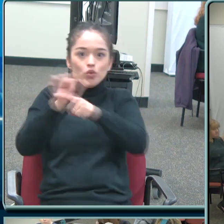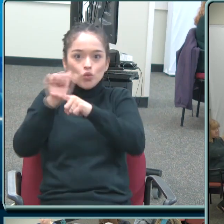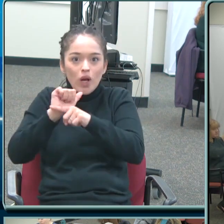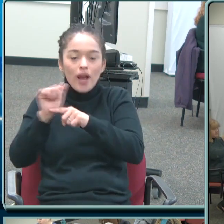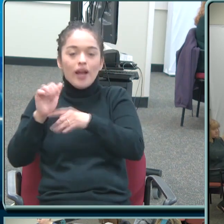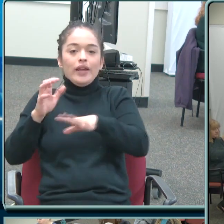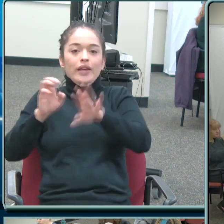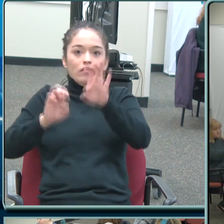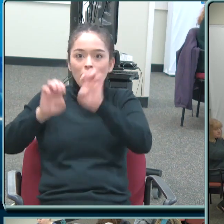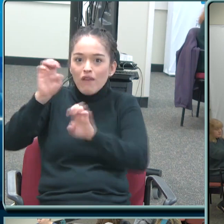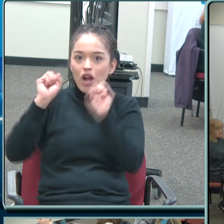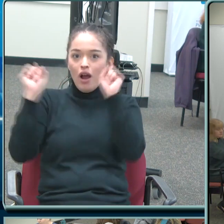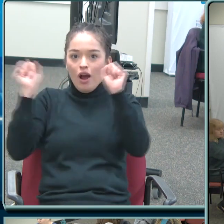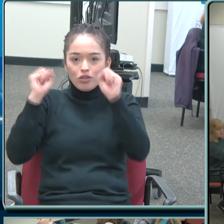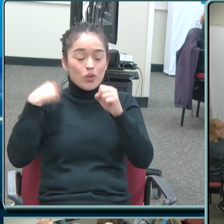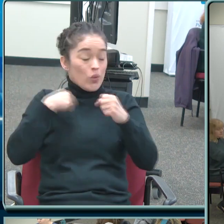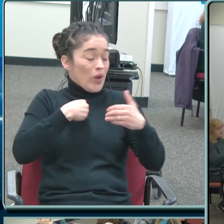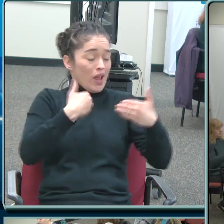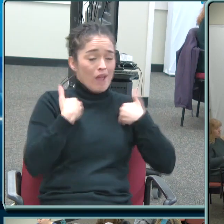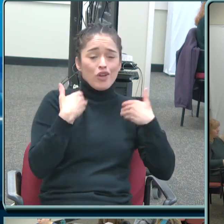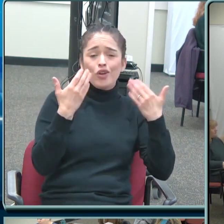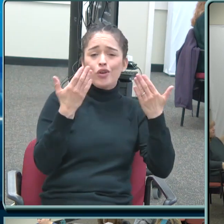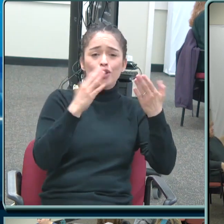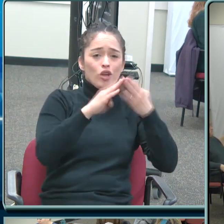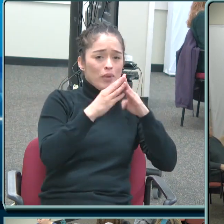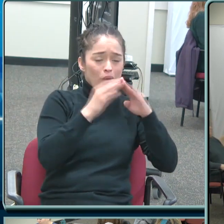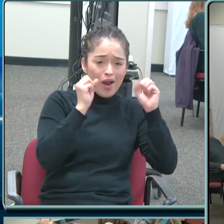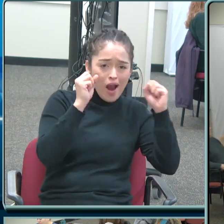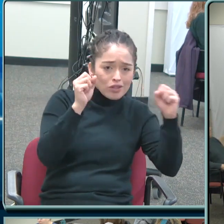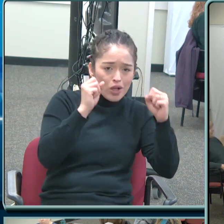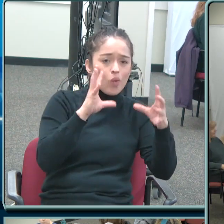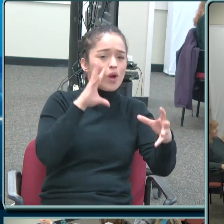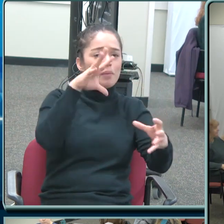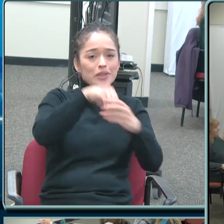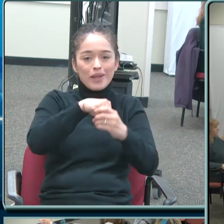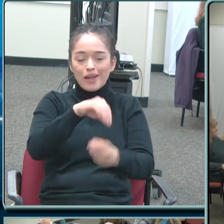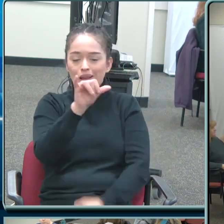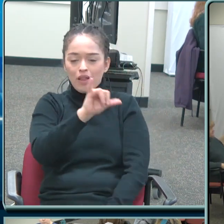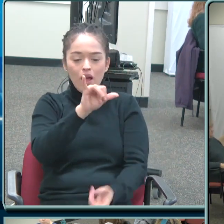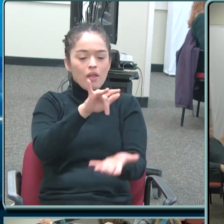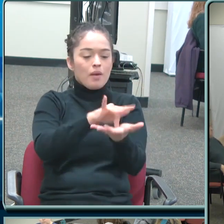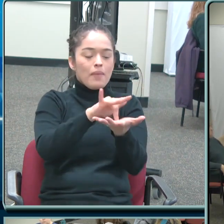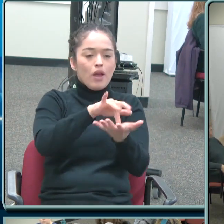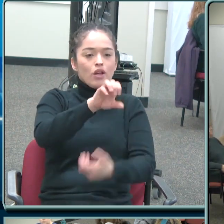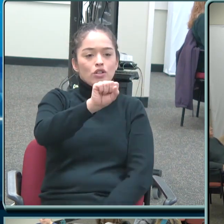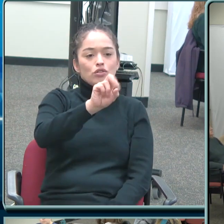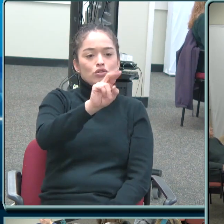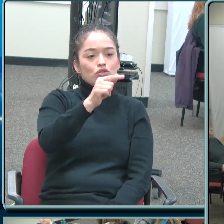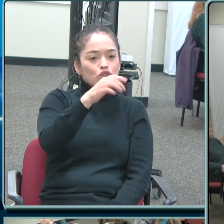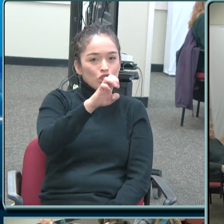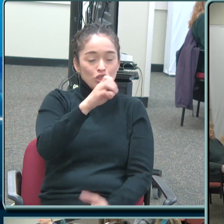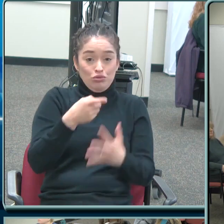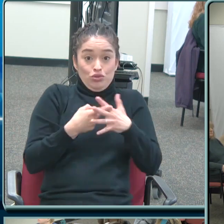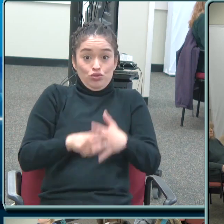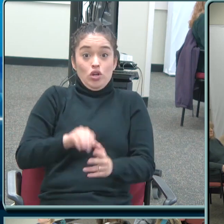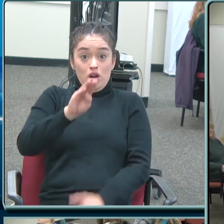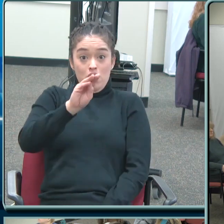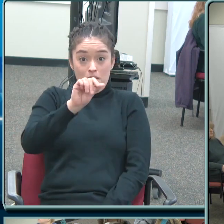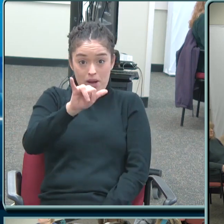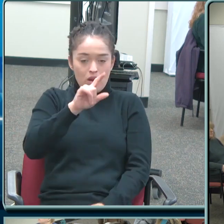exercises. We have several community-wide exercises that we'll be participating in, such as the medical surge exercise in May and